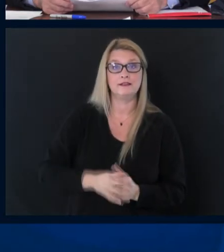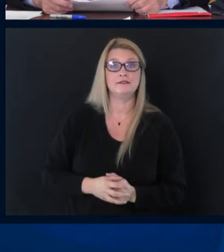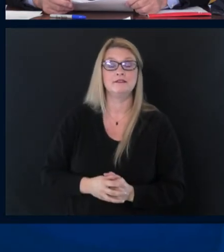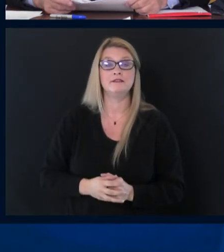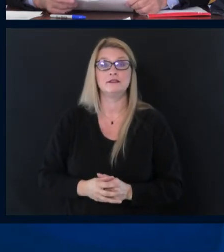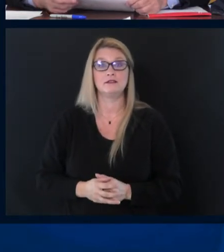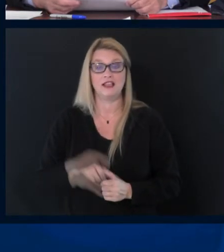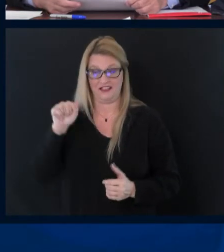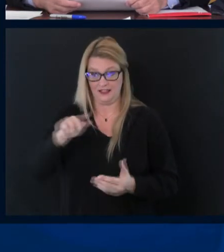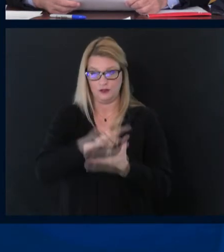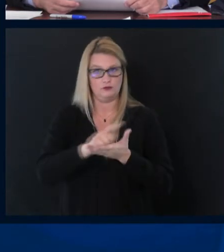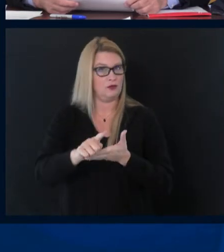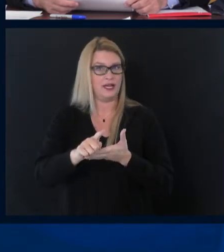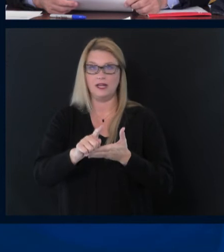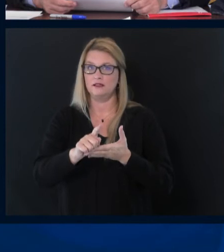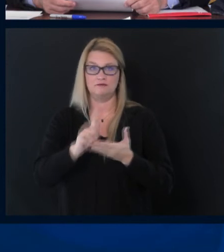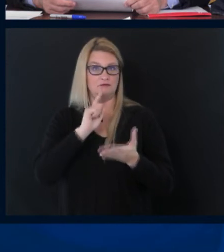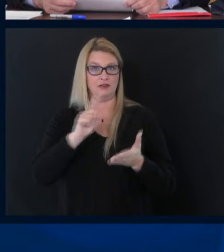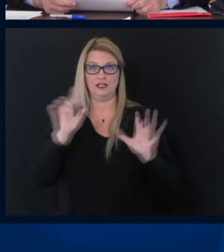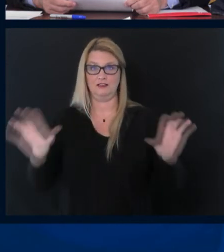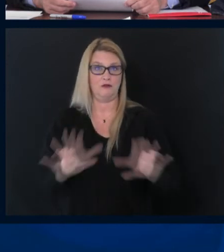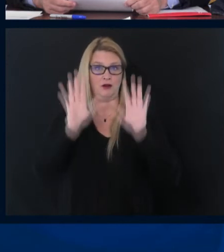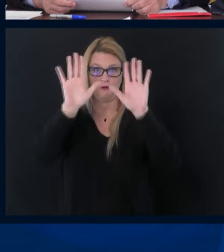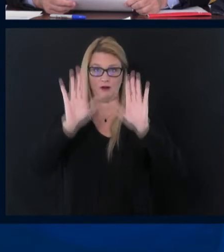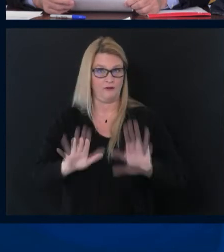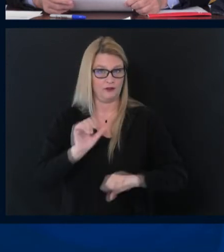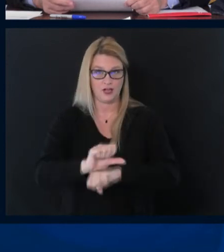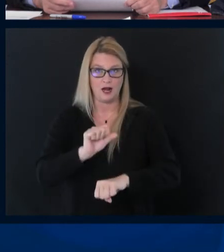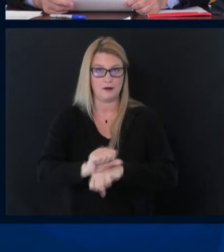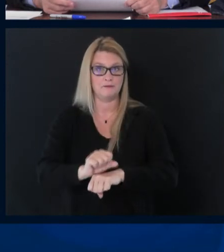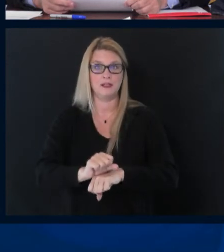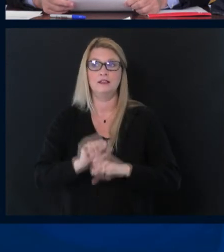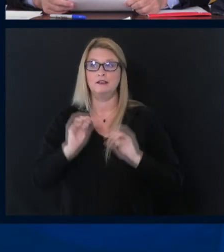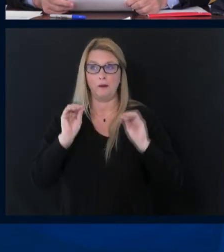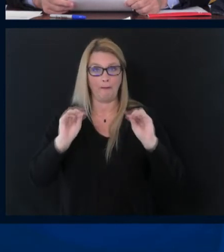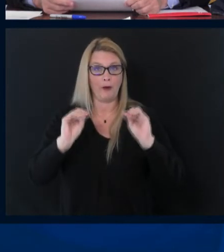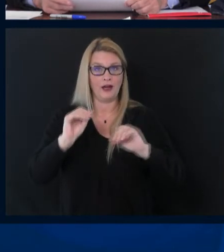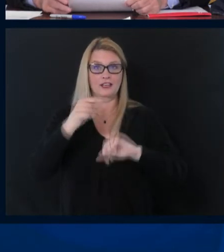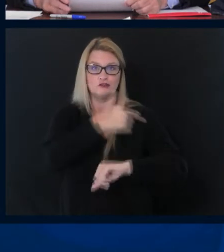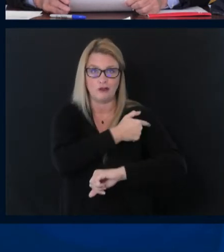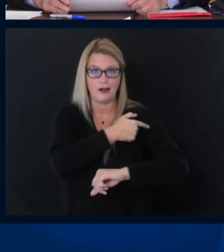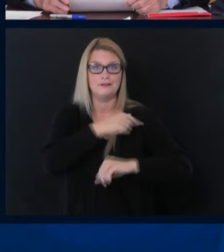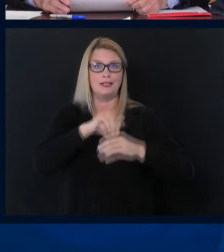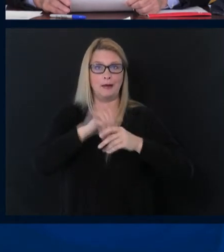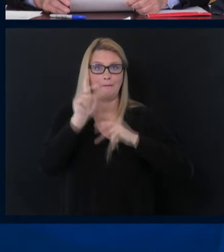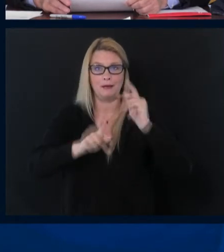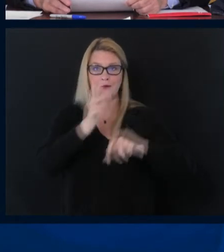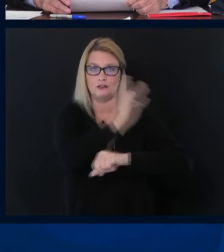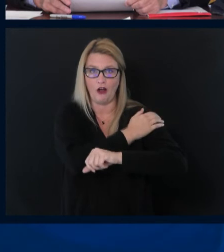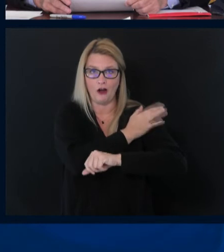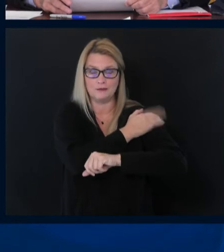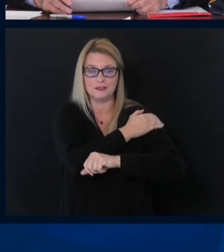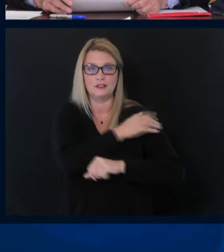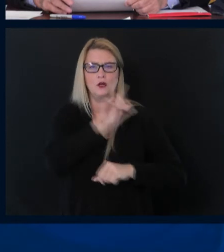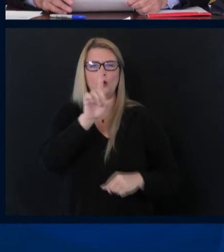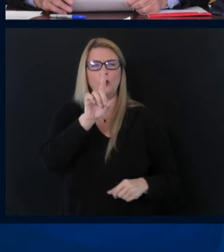doing incredible work on the administration rate of getting shots in the arms. We're at